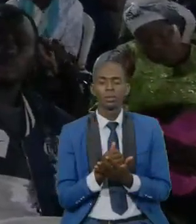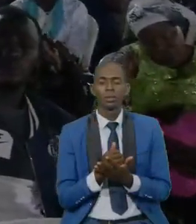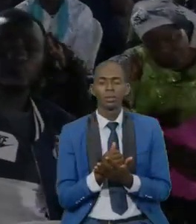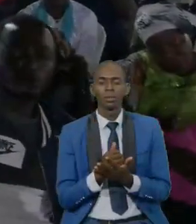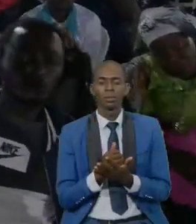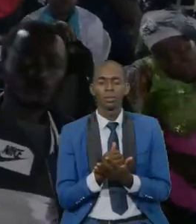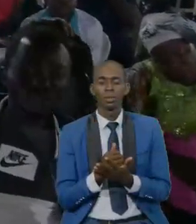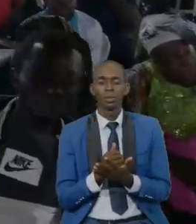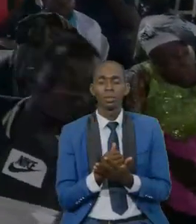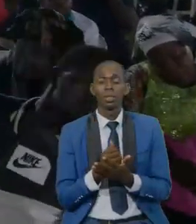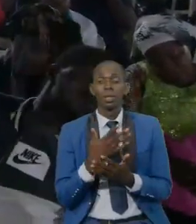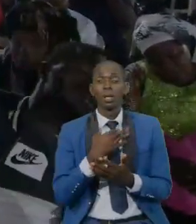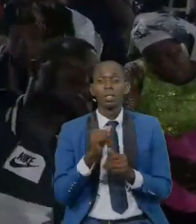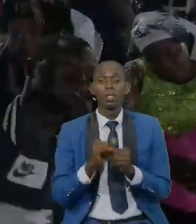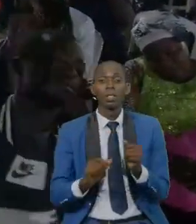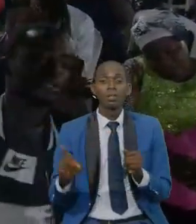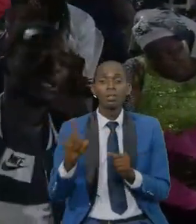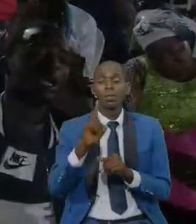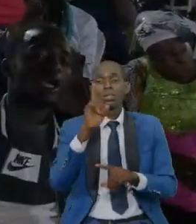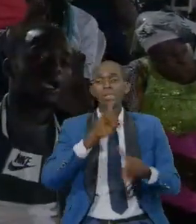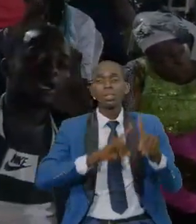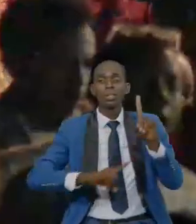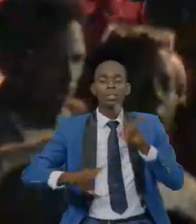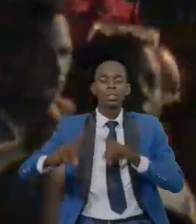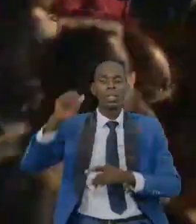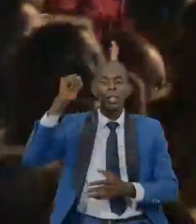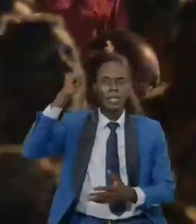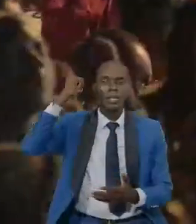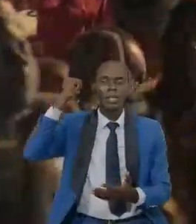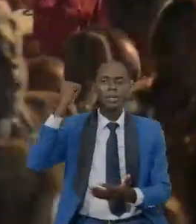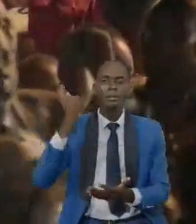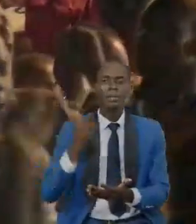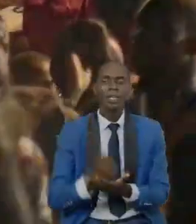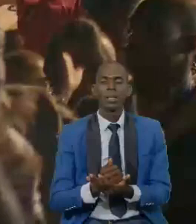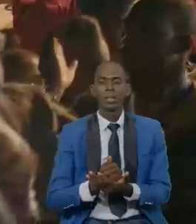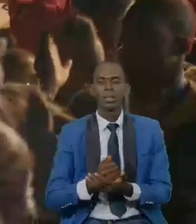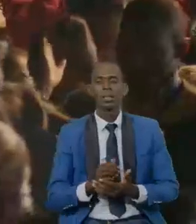And everybody said,